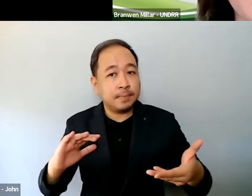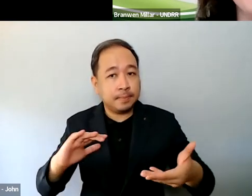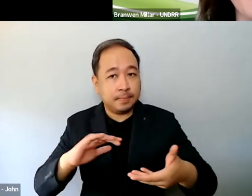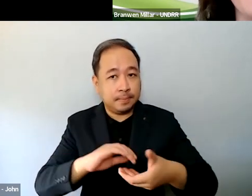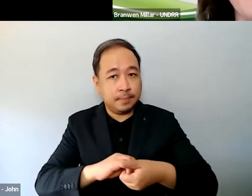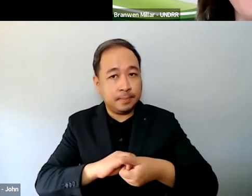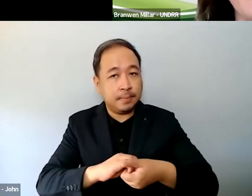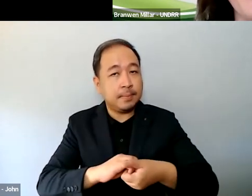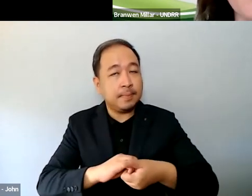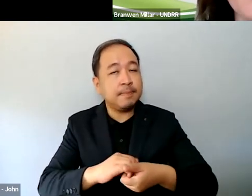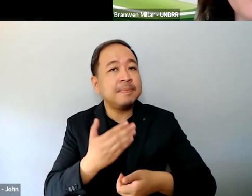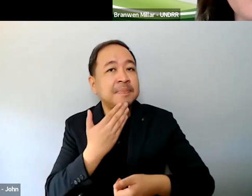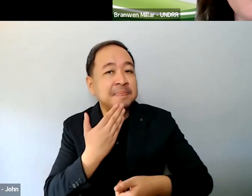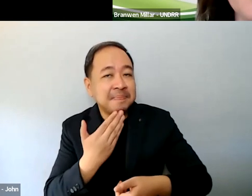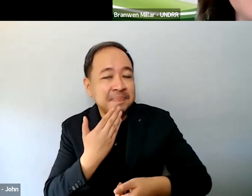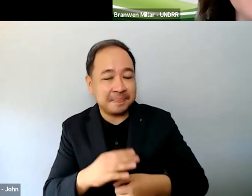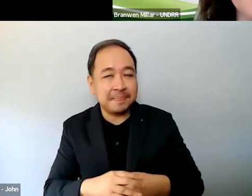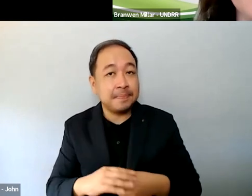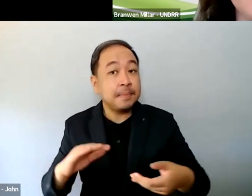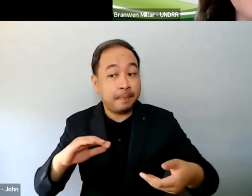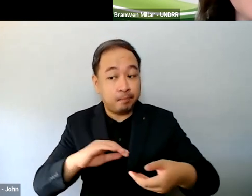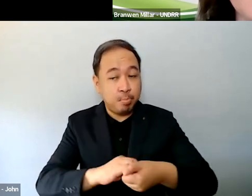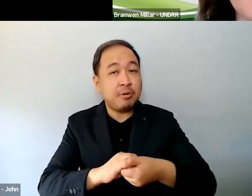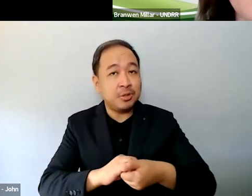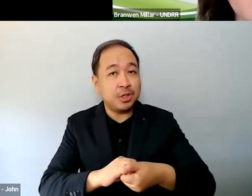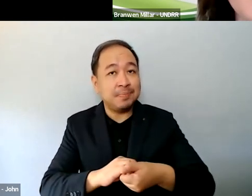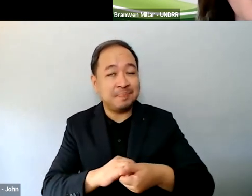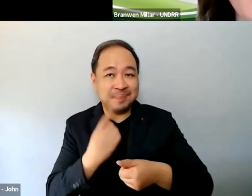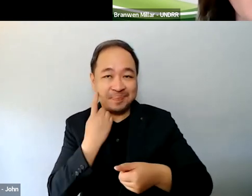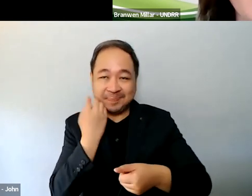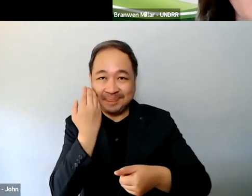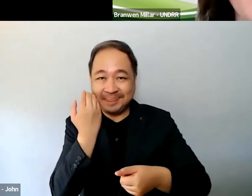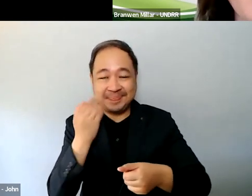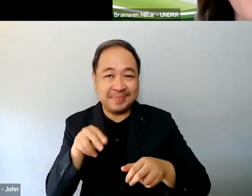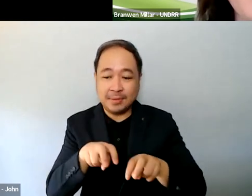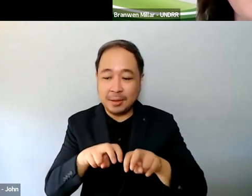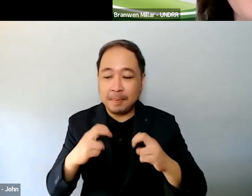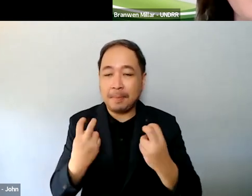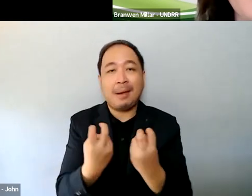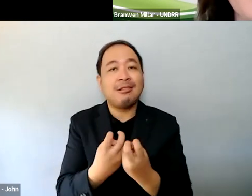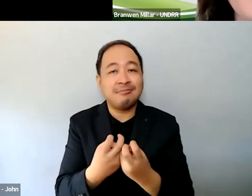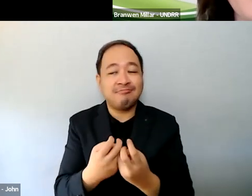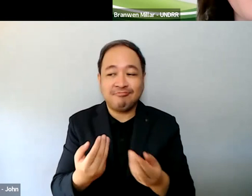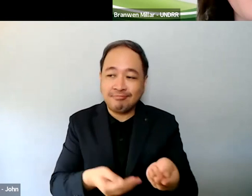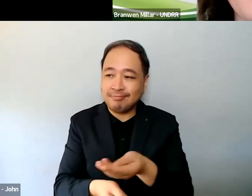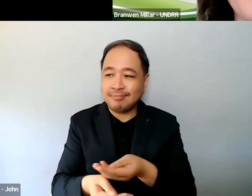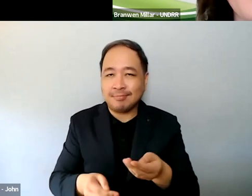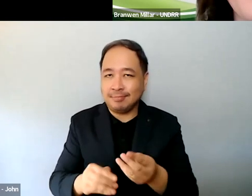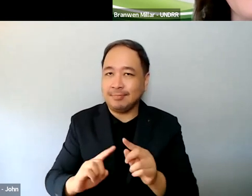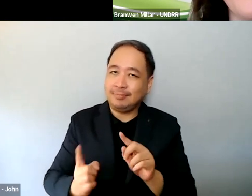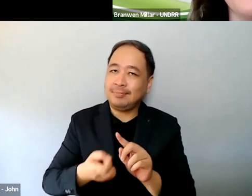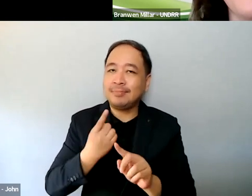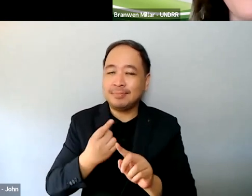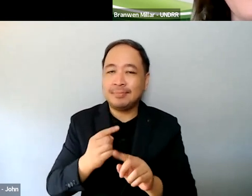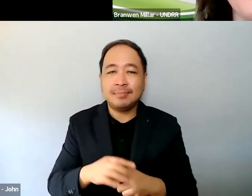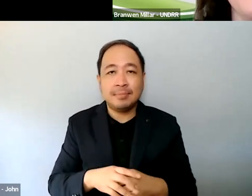Brandon. Thanks all. Partnerships were mentioned in the panel discussion as being important. And I find this consultation in itself